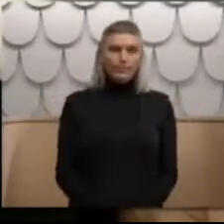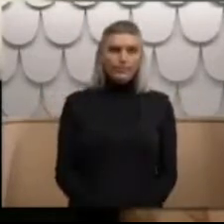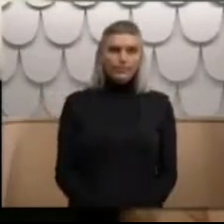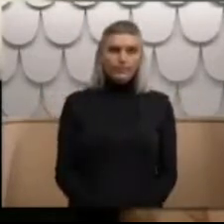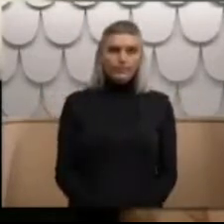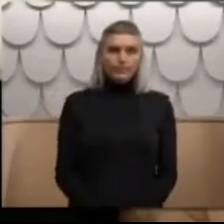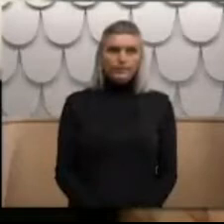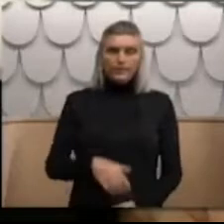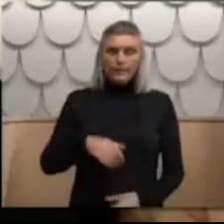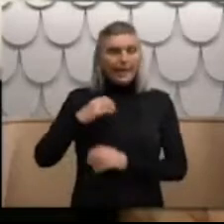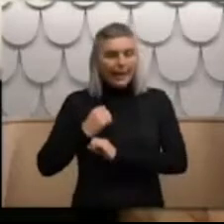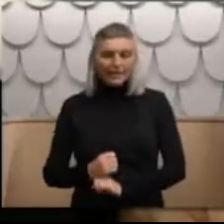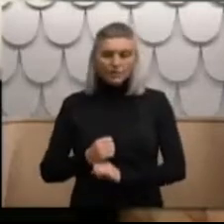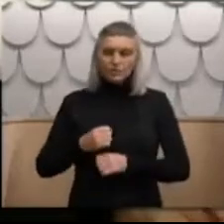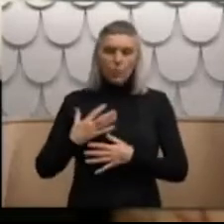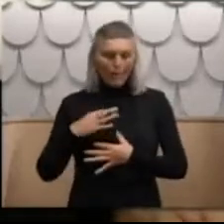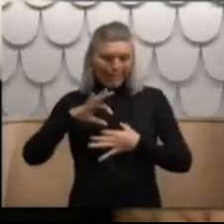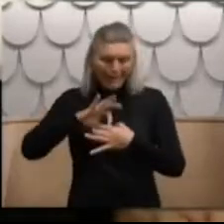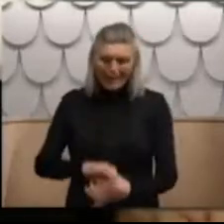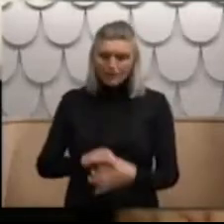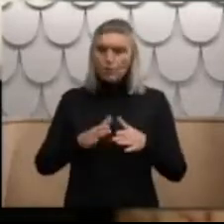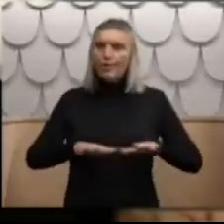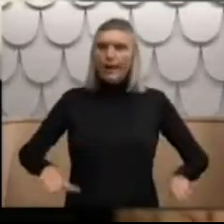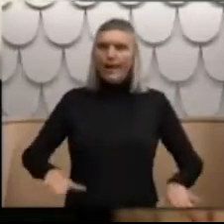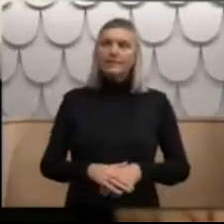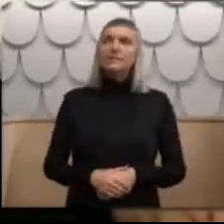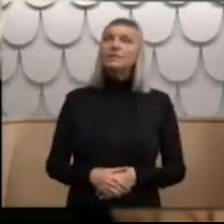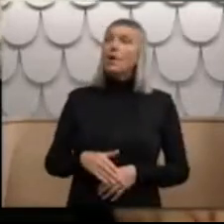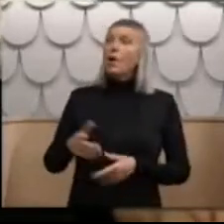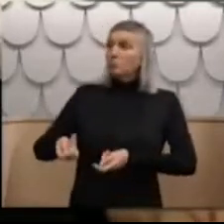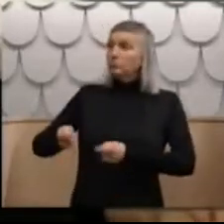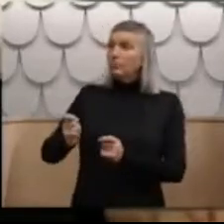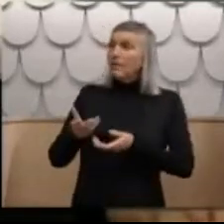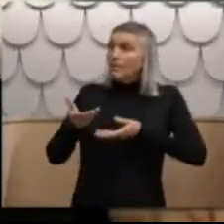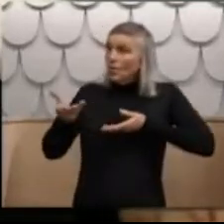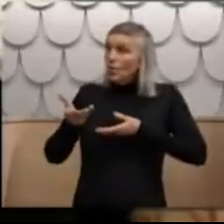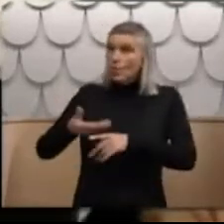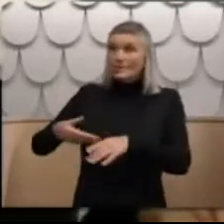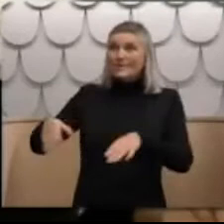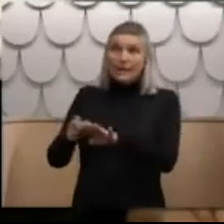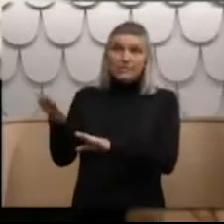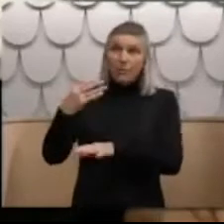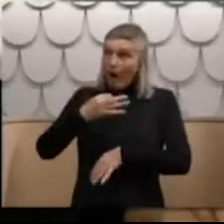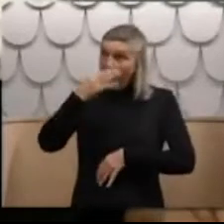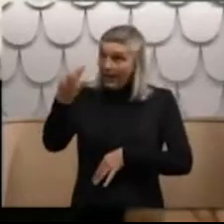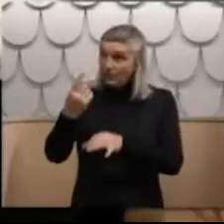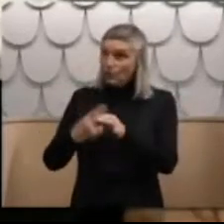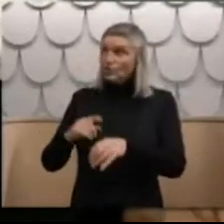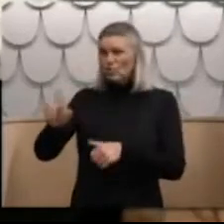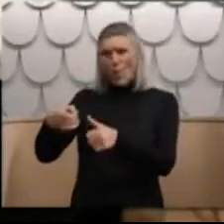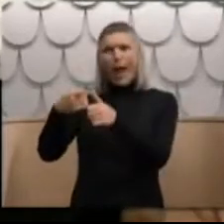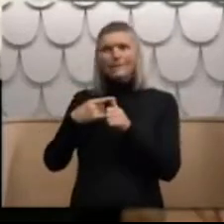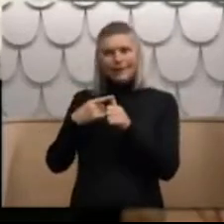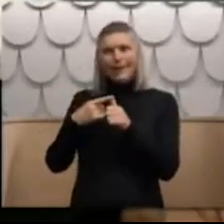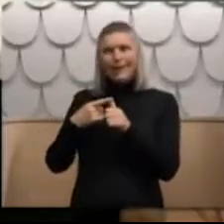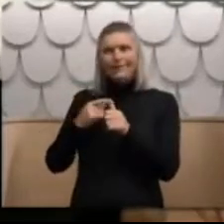Okay, so we're going to get into the kōrero that we've had before. Yeah. So I'm going to ask you some questions and you just answer it in the best